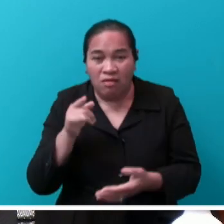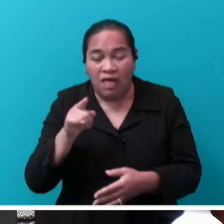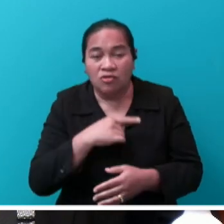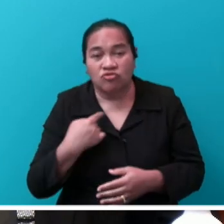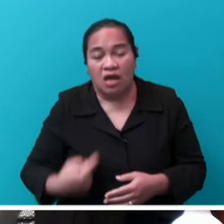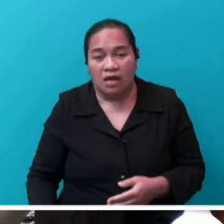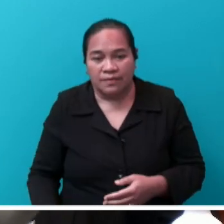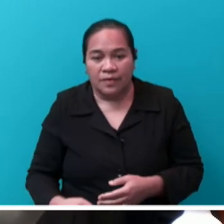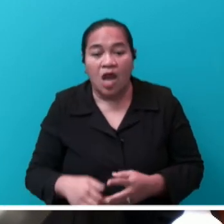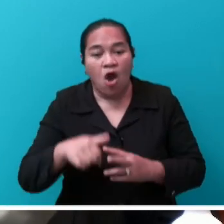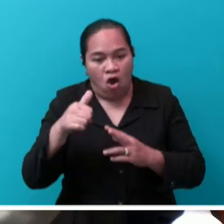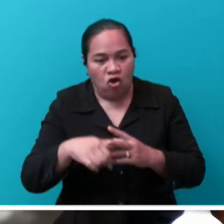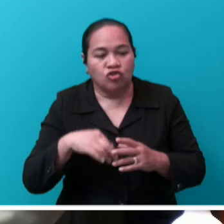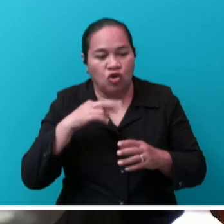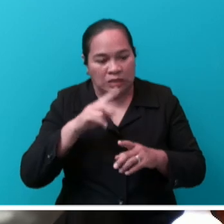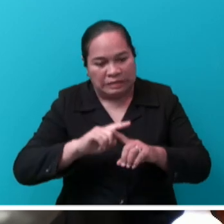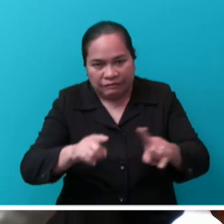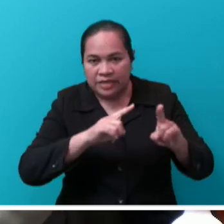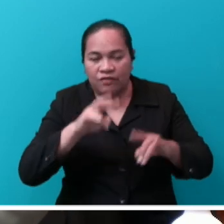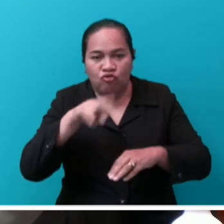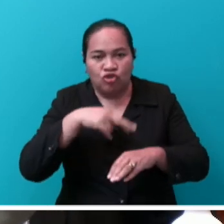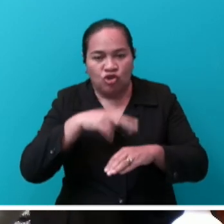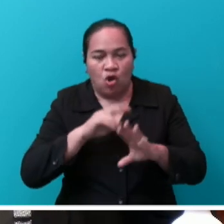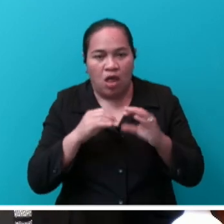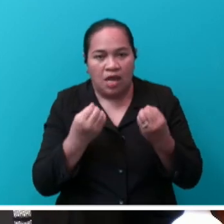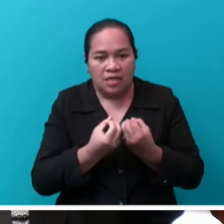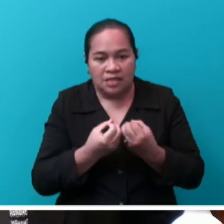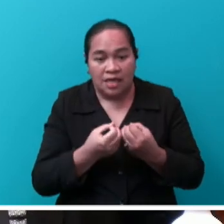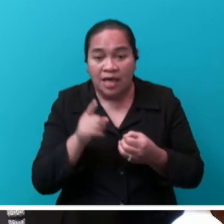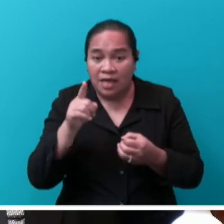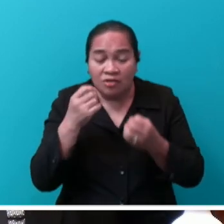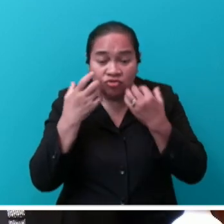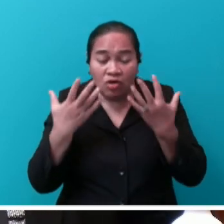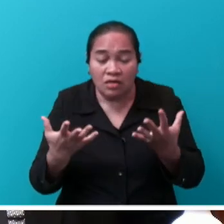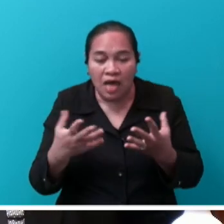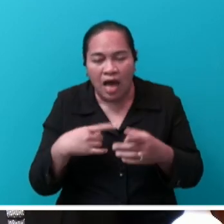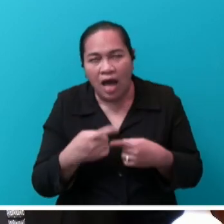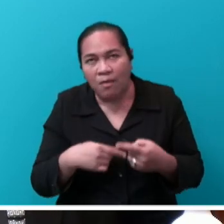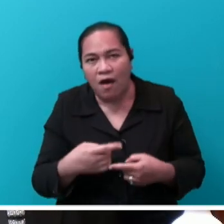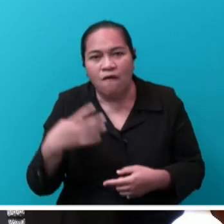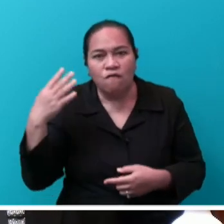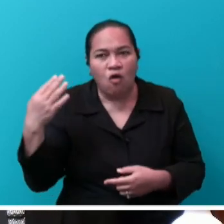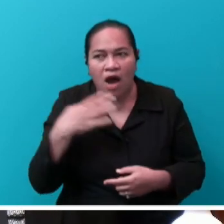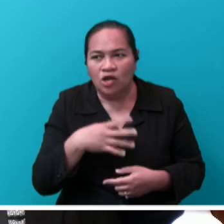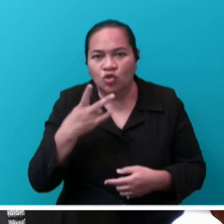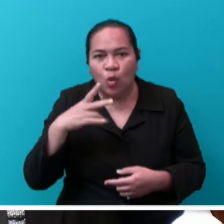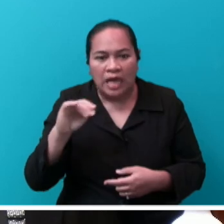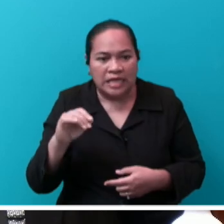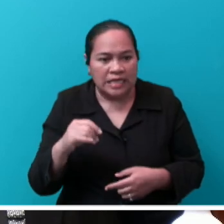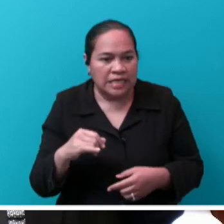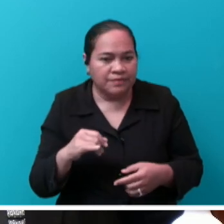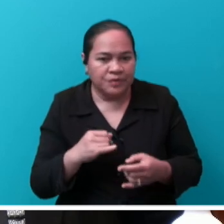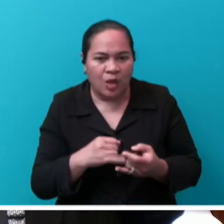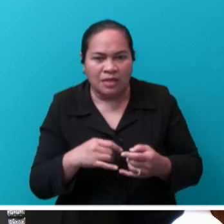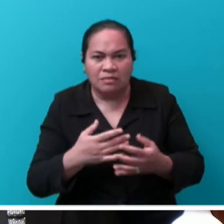plus regional organizations. The exhibition space is around 420 square meters, and